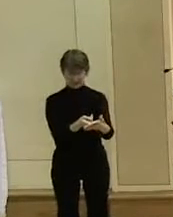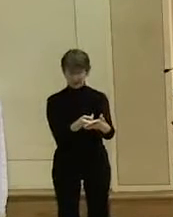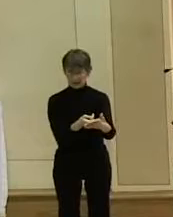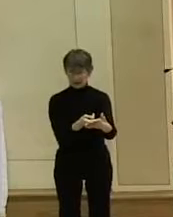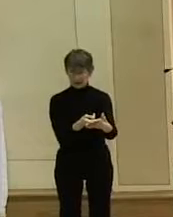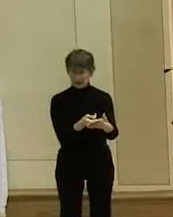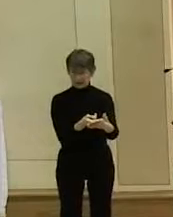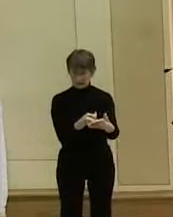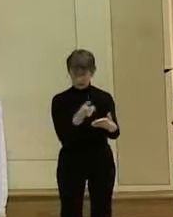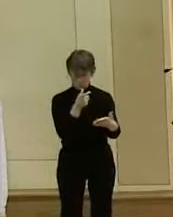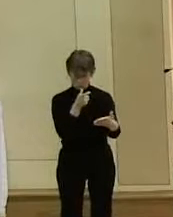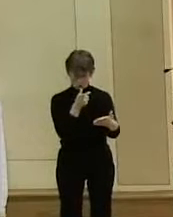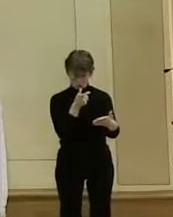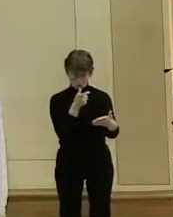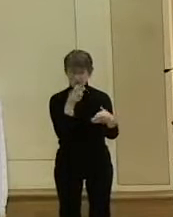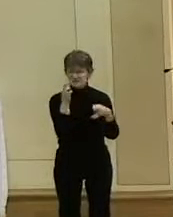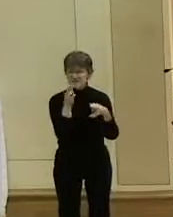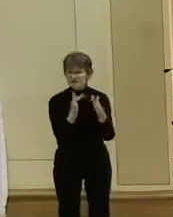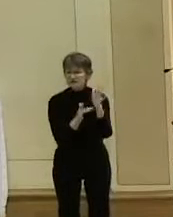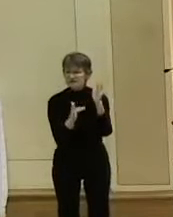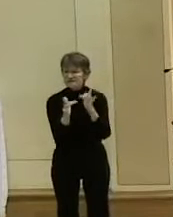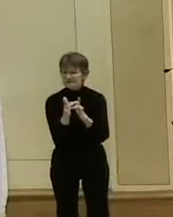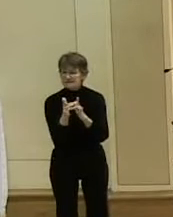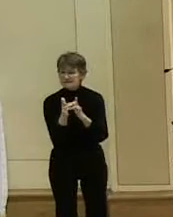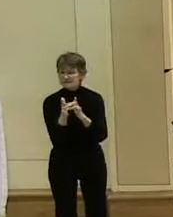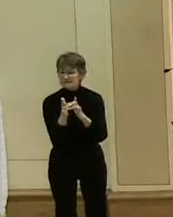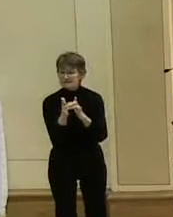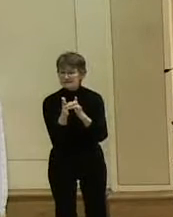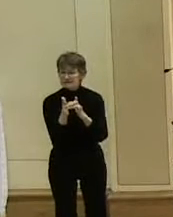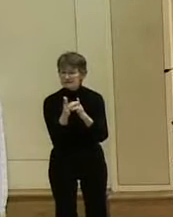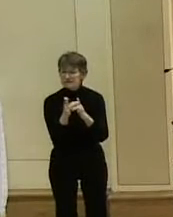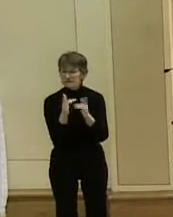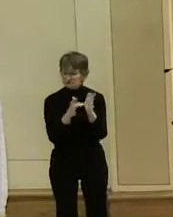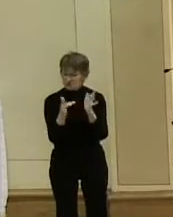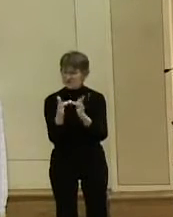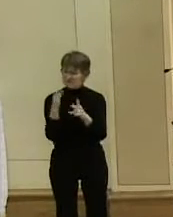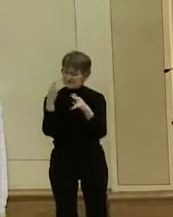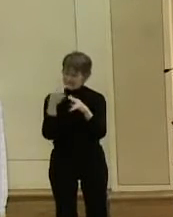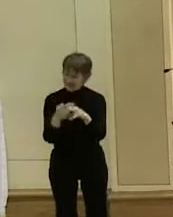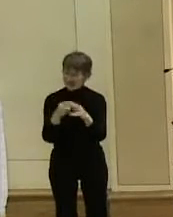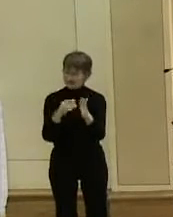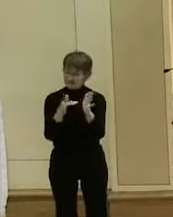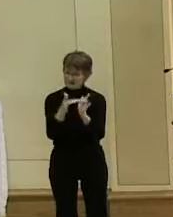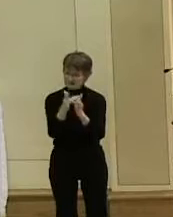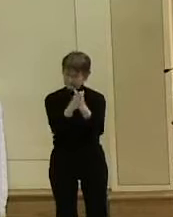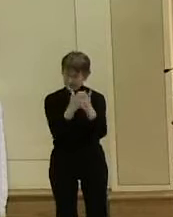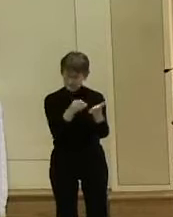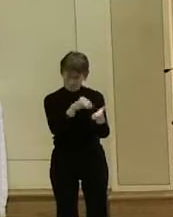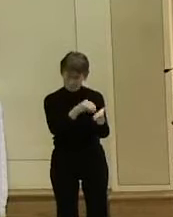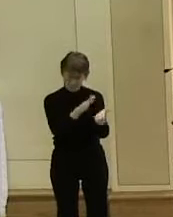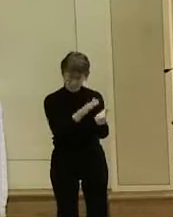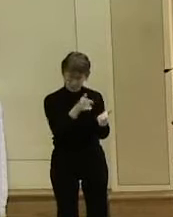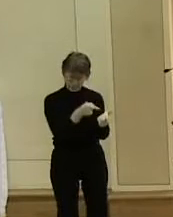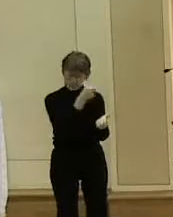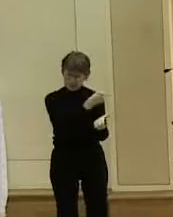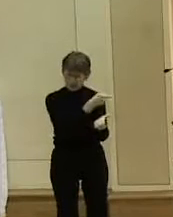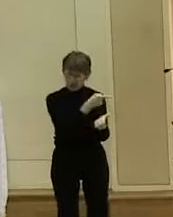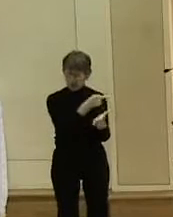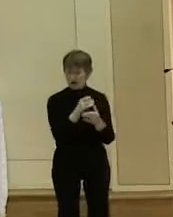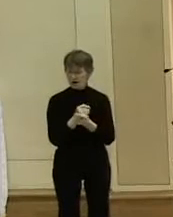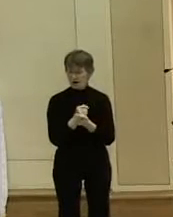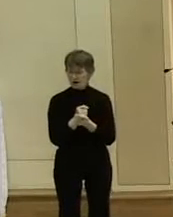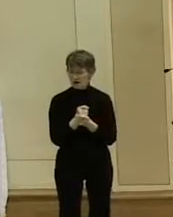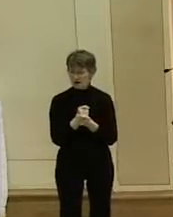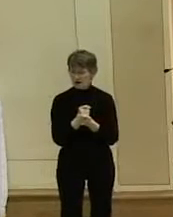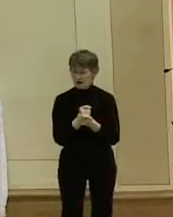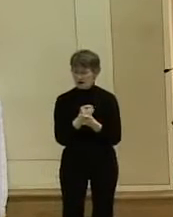to it again. It is in the name of Jesus Christ the Nazarene. In the name of Jesus Christ the Nazarene. The responsorial psalm